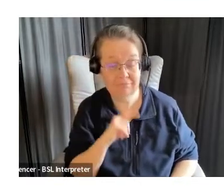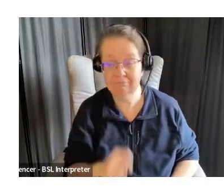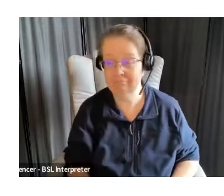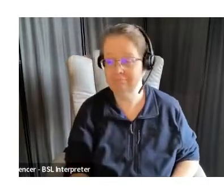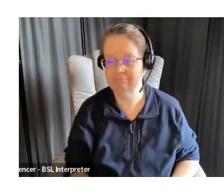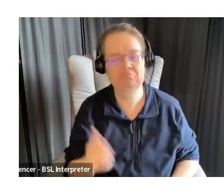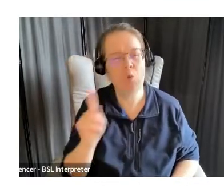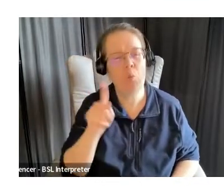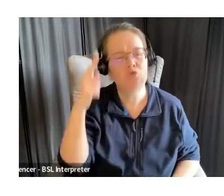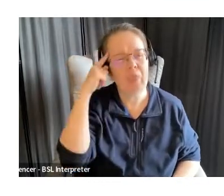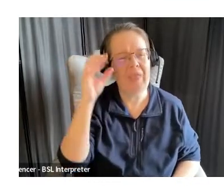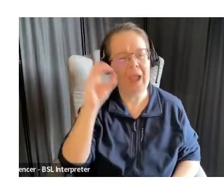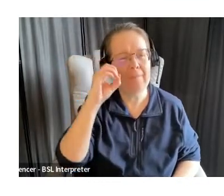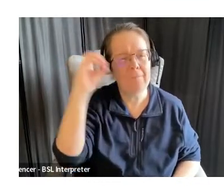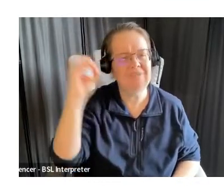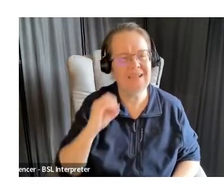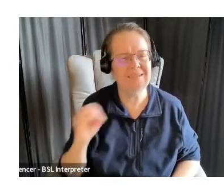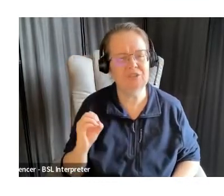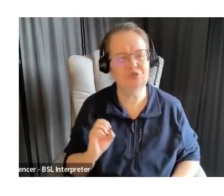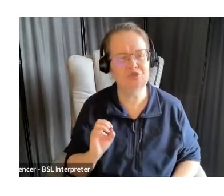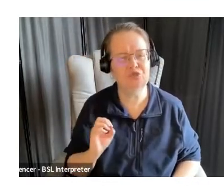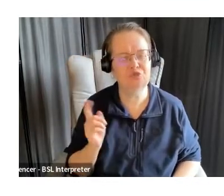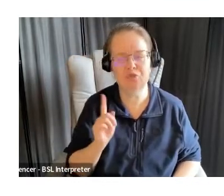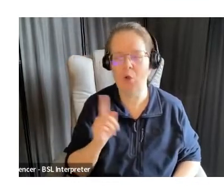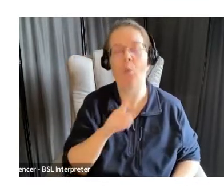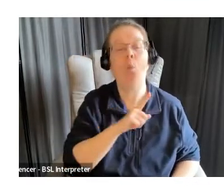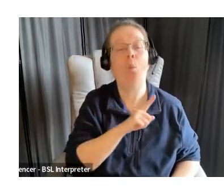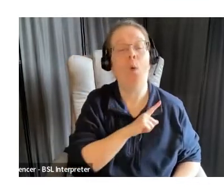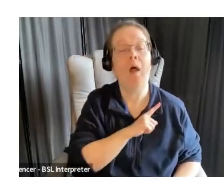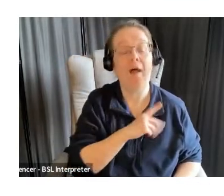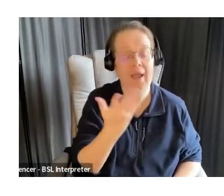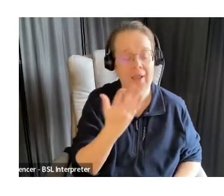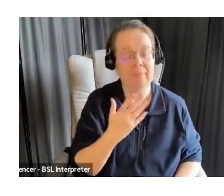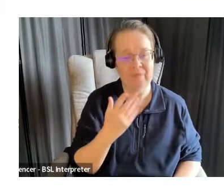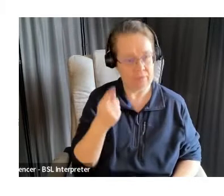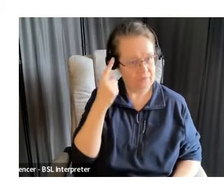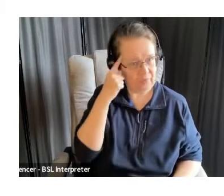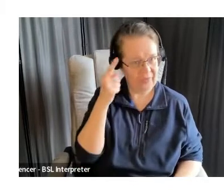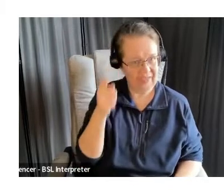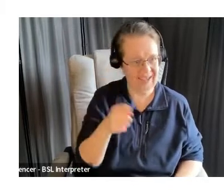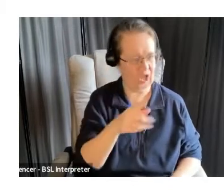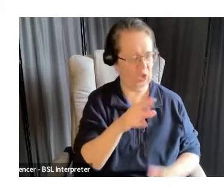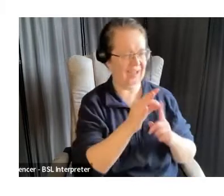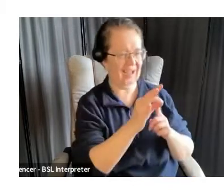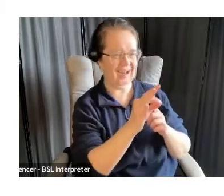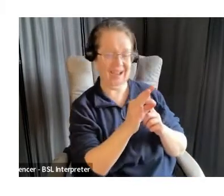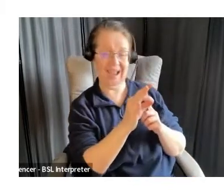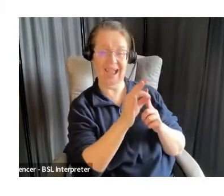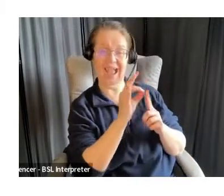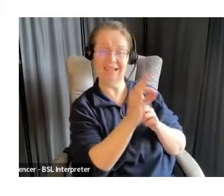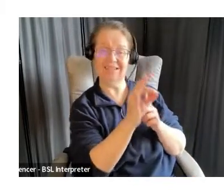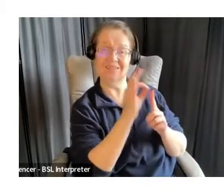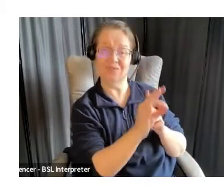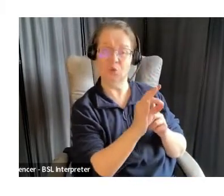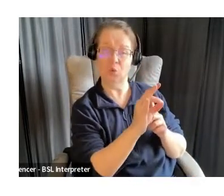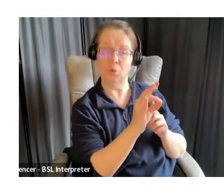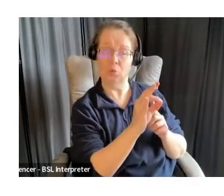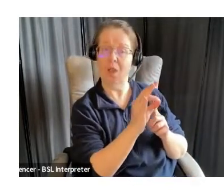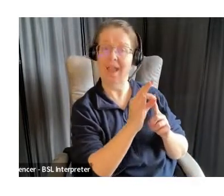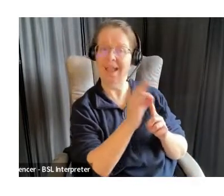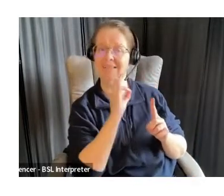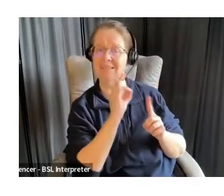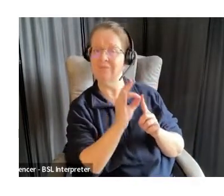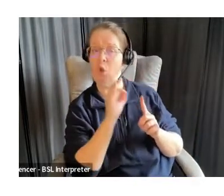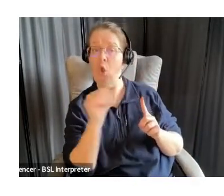What do you think that number looks like? Because if you think about it, guys, the interview is really, it should be